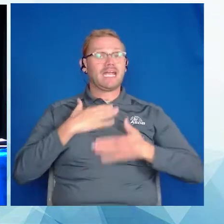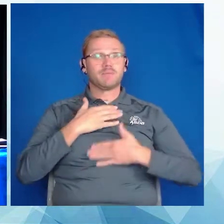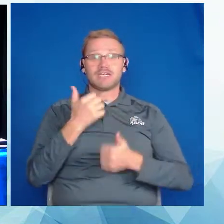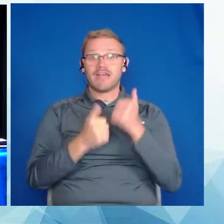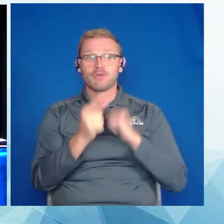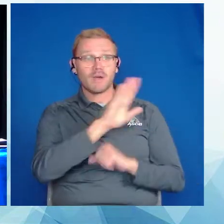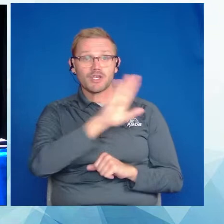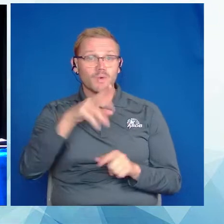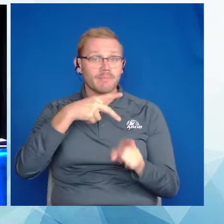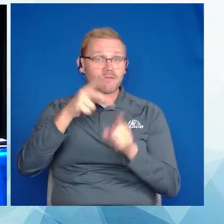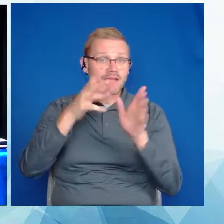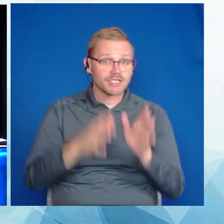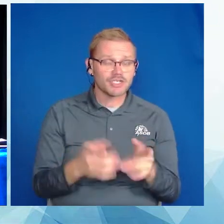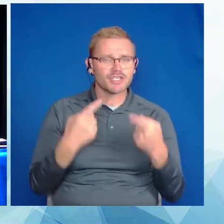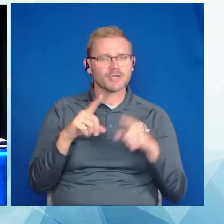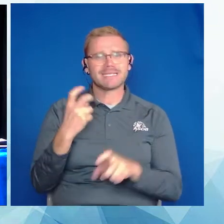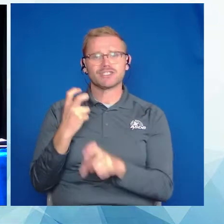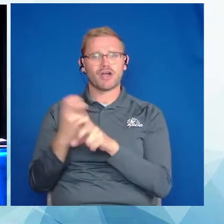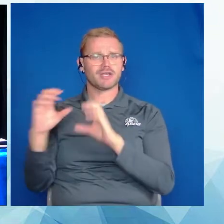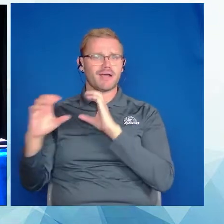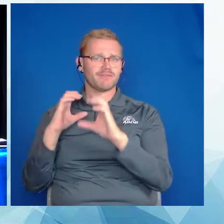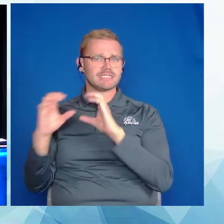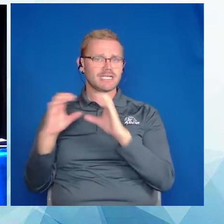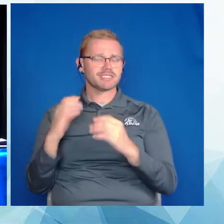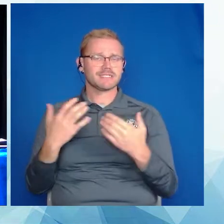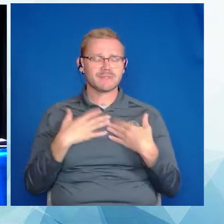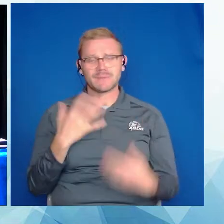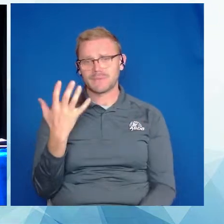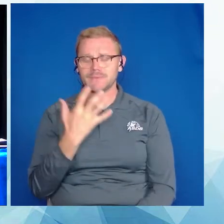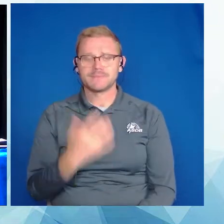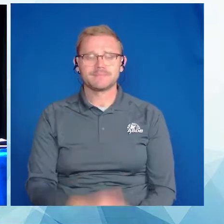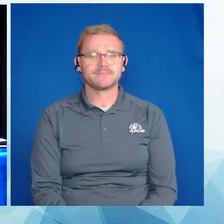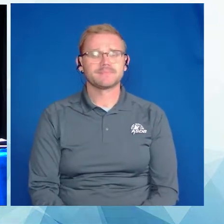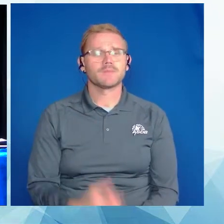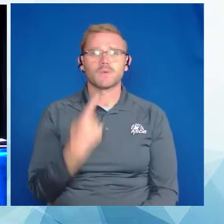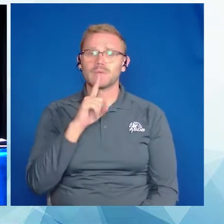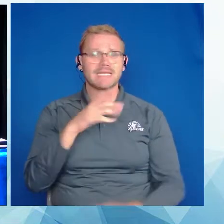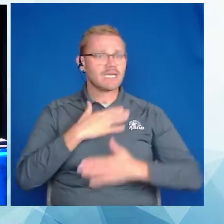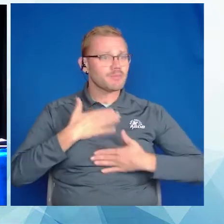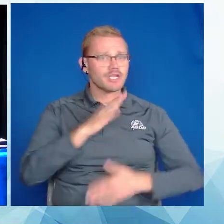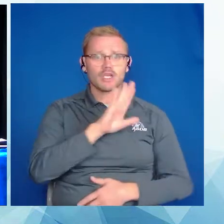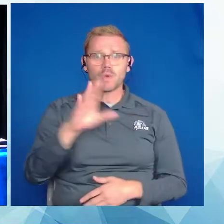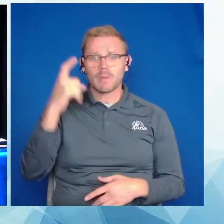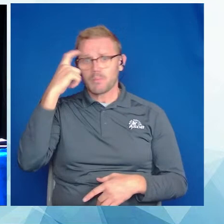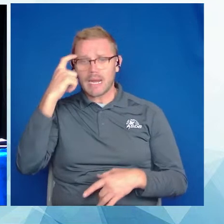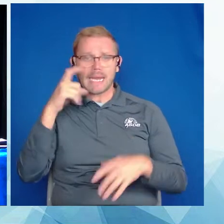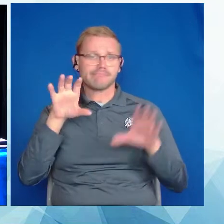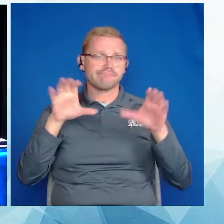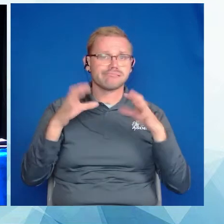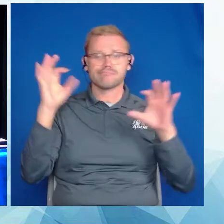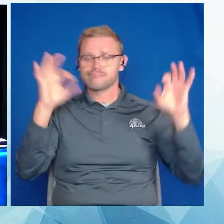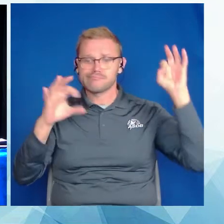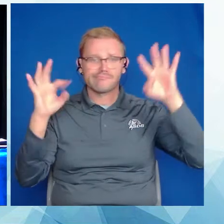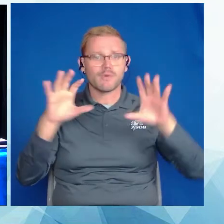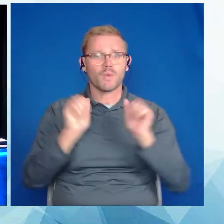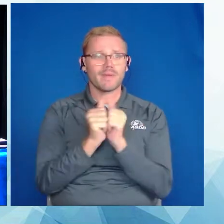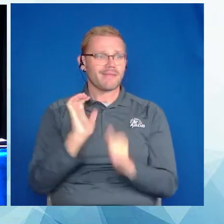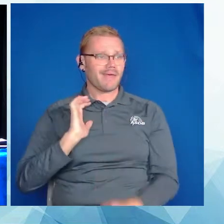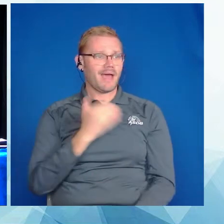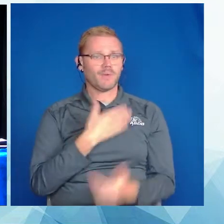everyone's professionalism during these hard conversations. We appreciate all the brainstorming sessions that we're having with